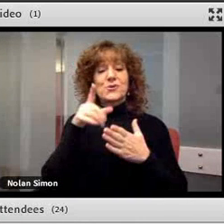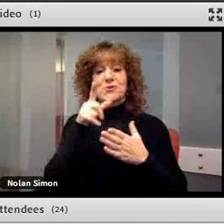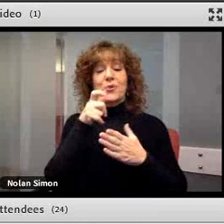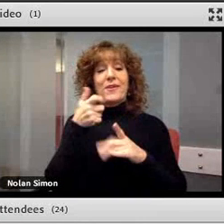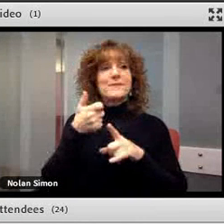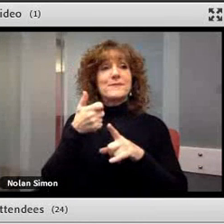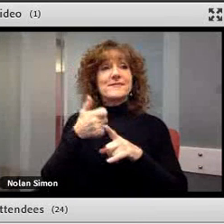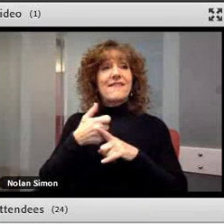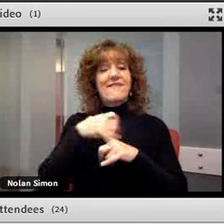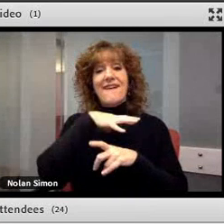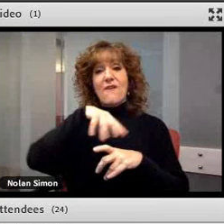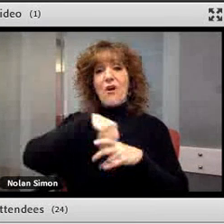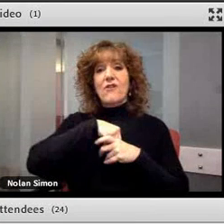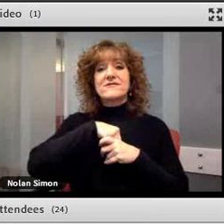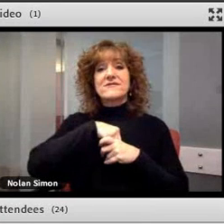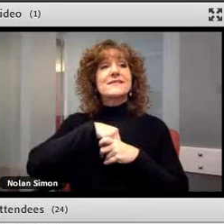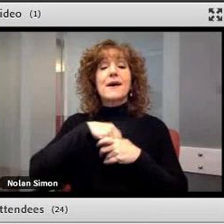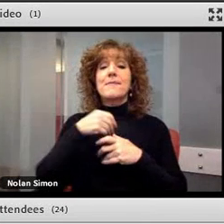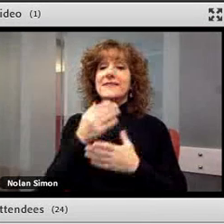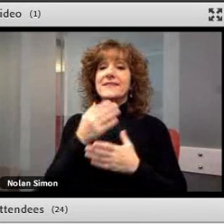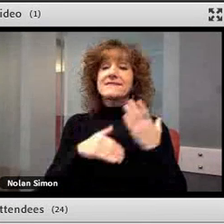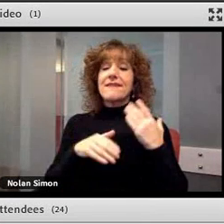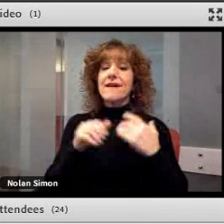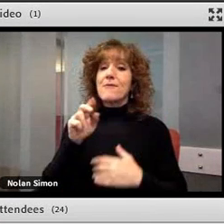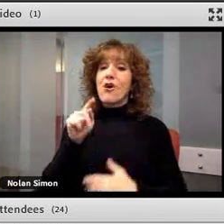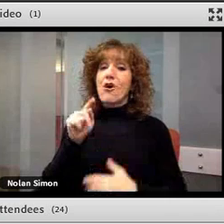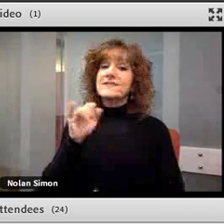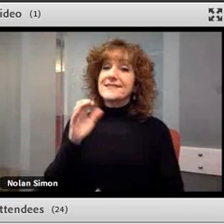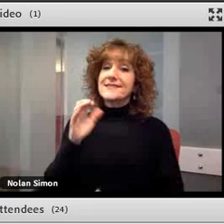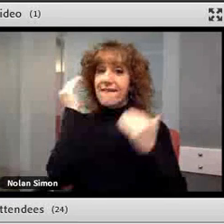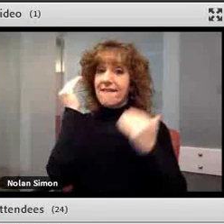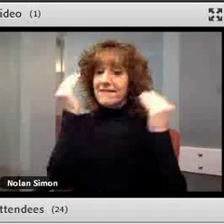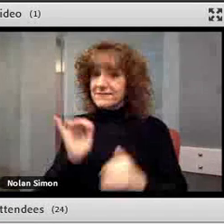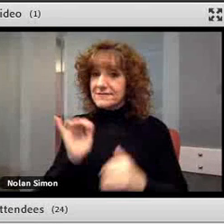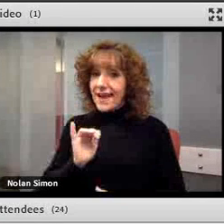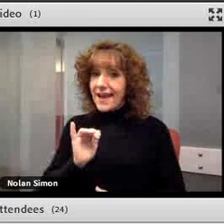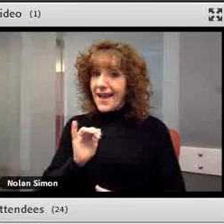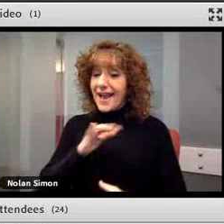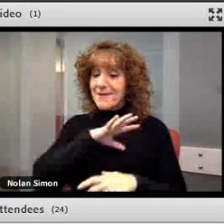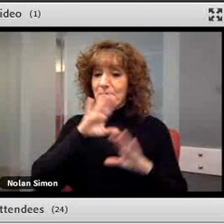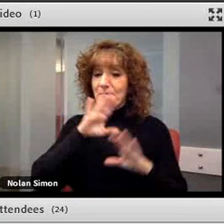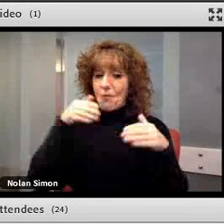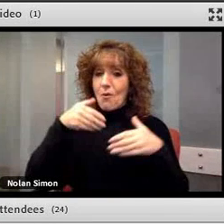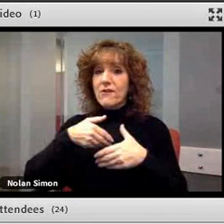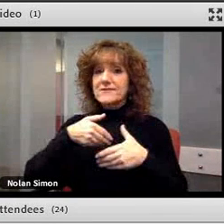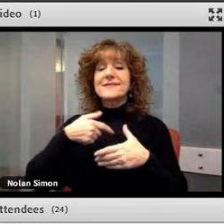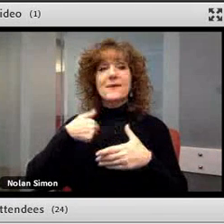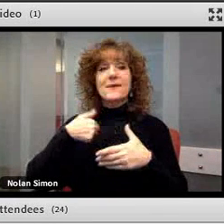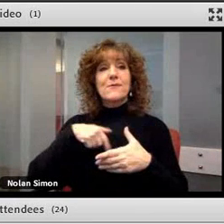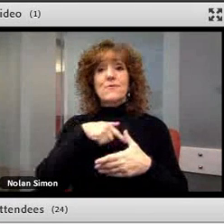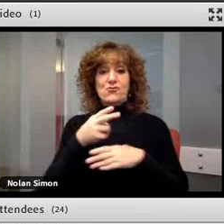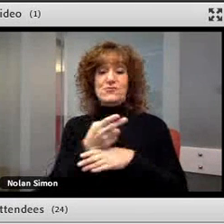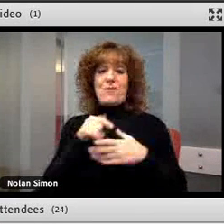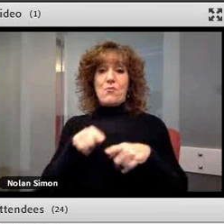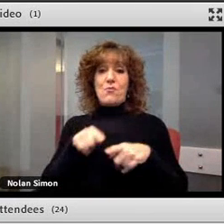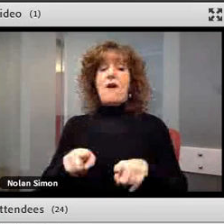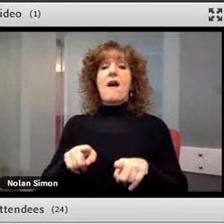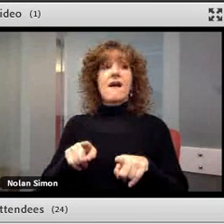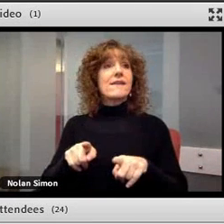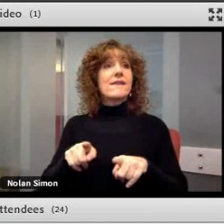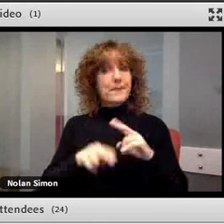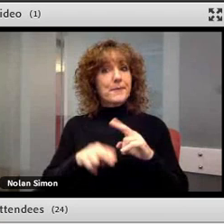been using it, and even some autistic adults who were using it while we were building it, because they said